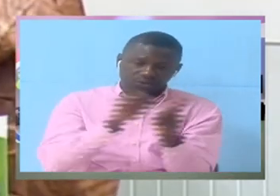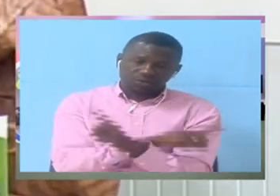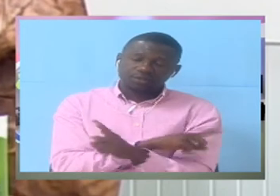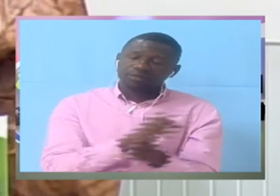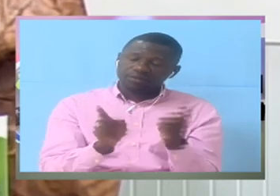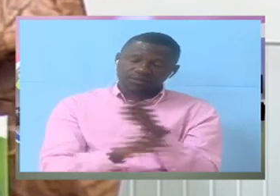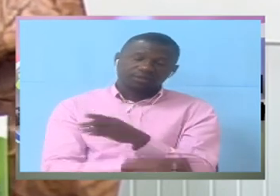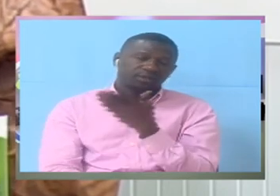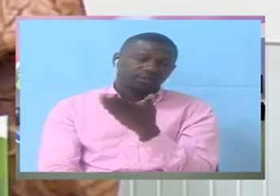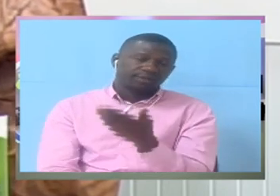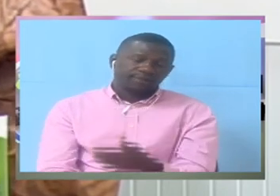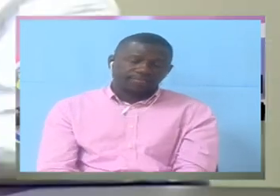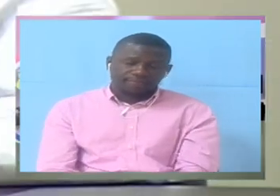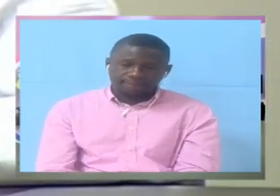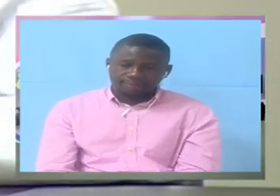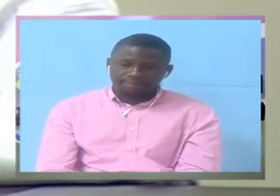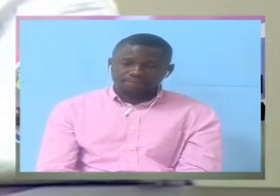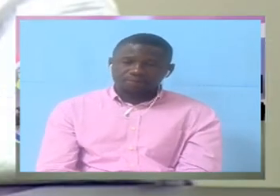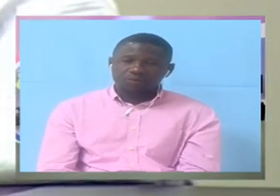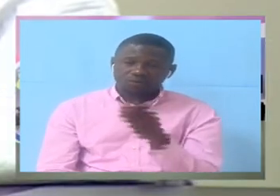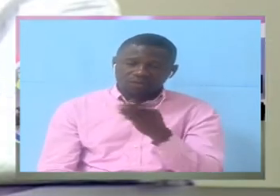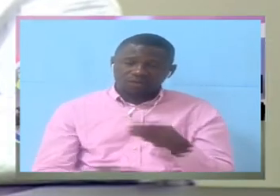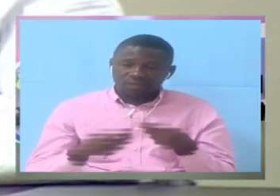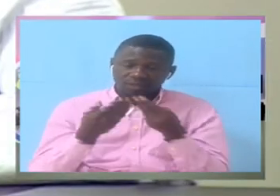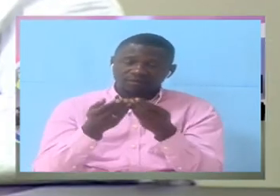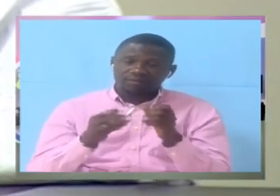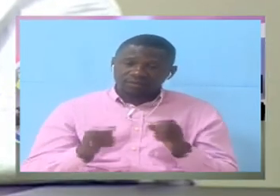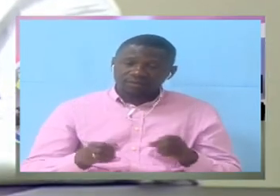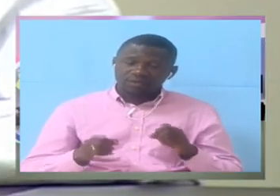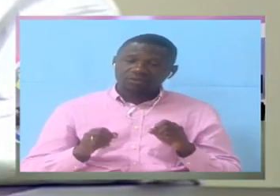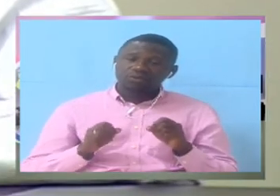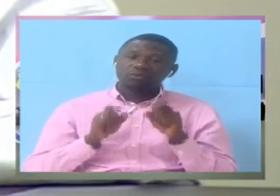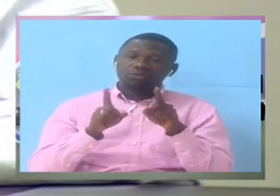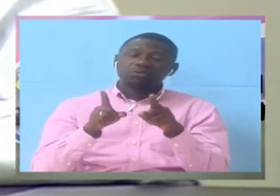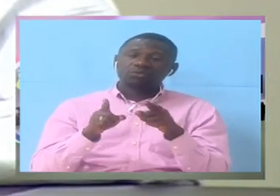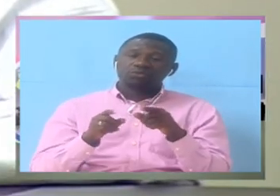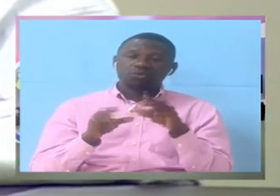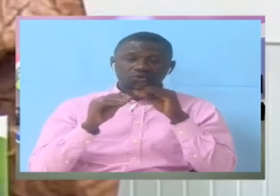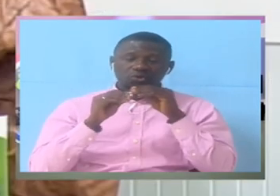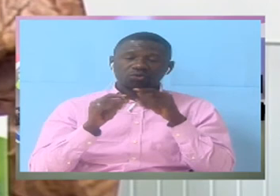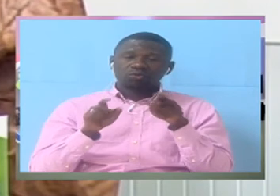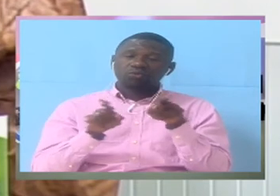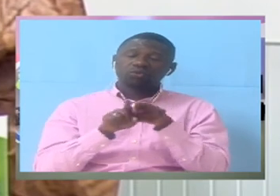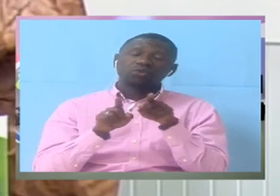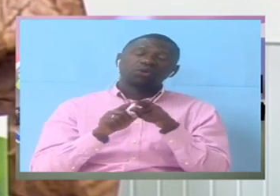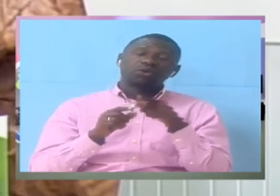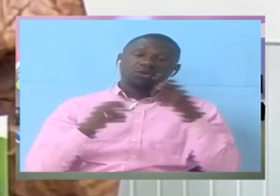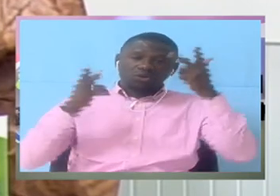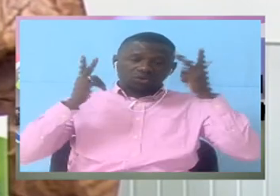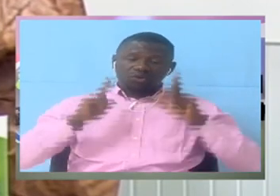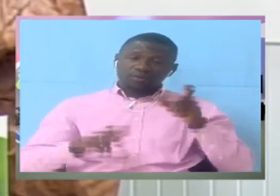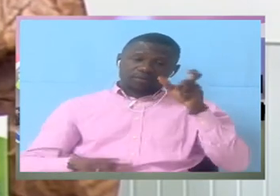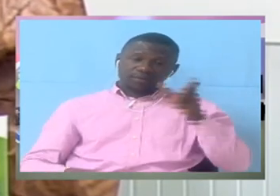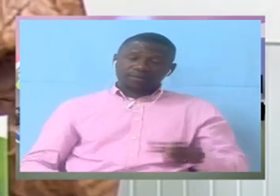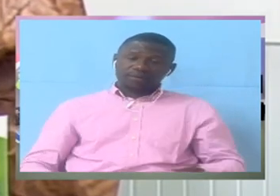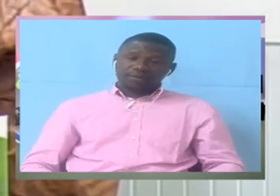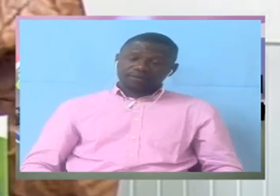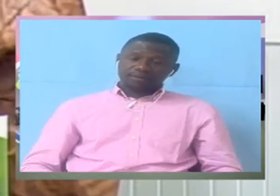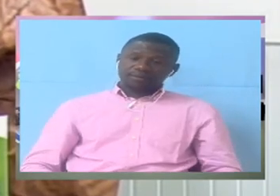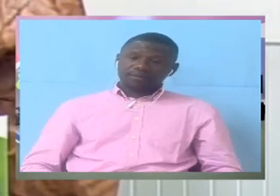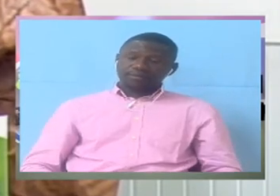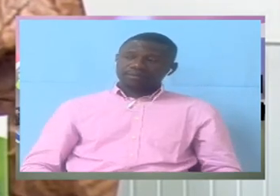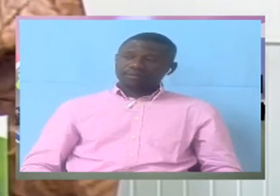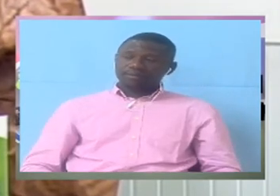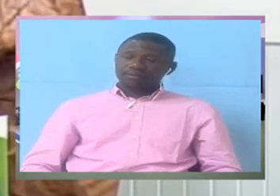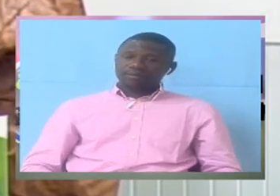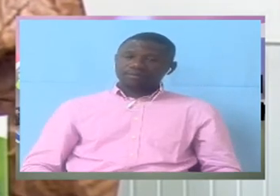on. Were you ever given the chance to speak to a lawyer? Le natal sole pro ali lawyer ñi ñini bam. Ntol